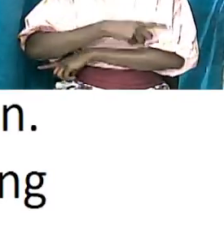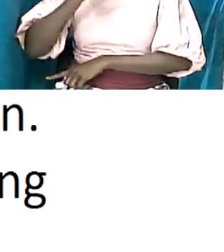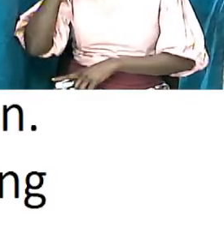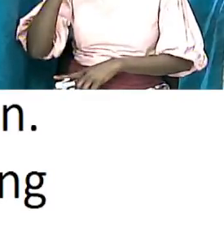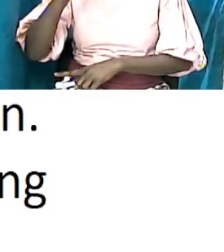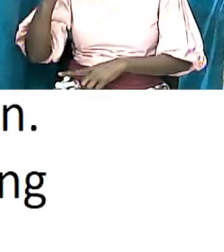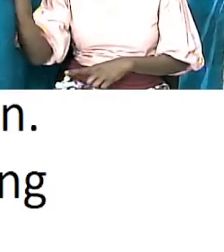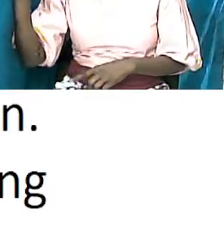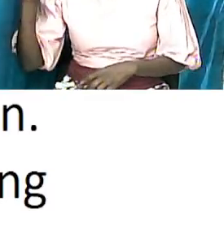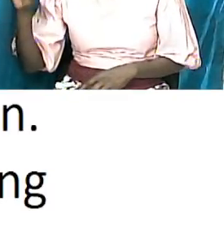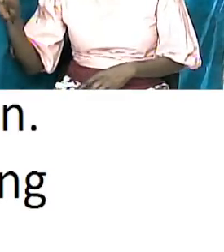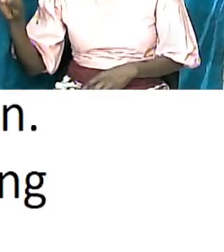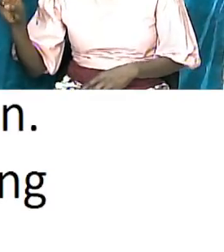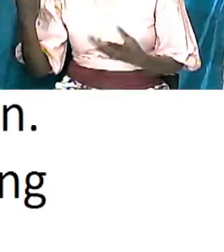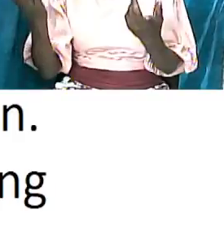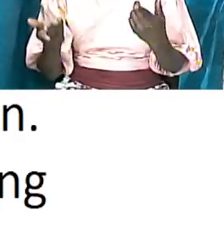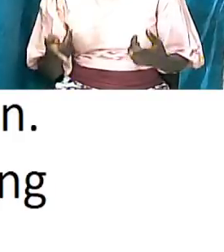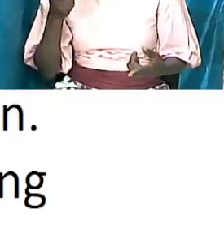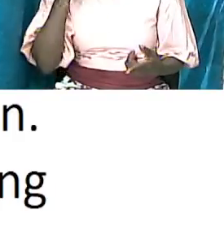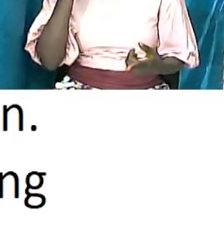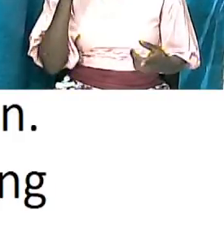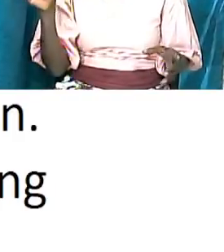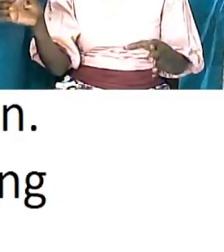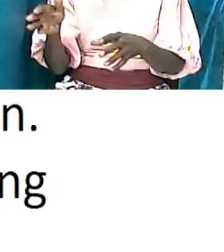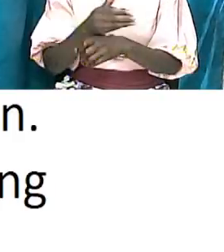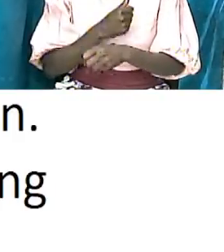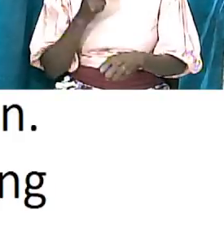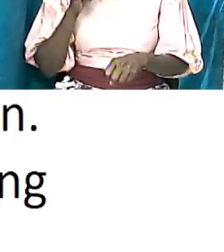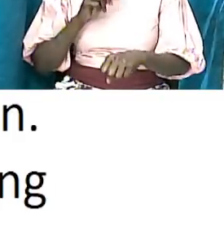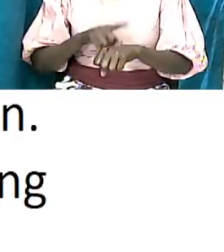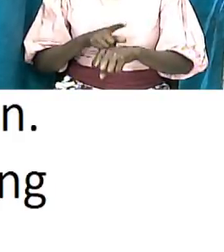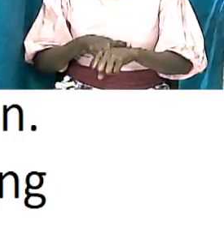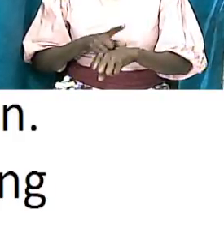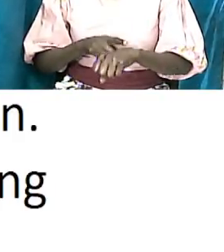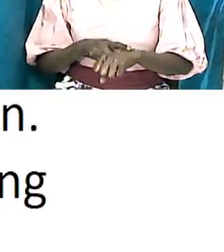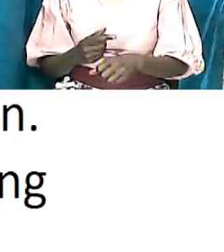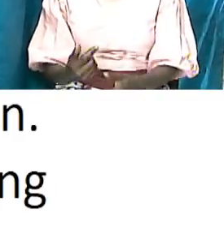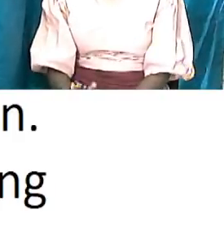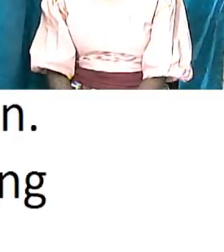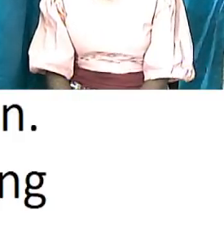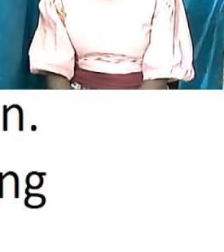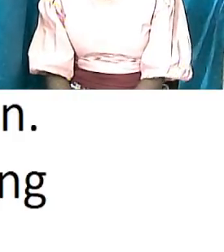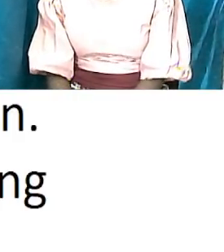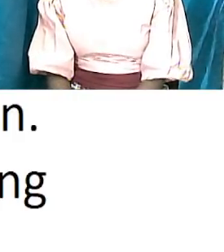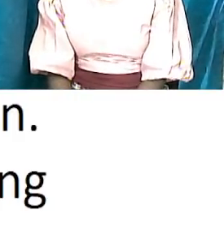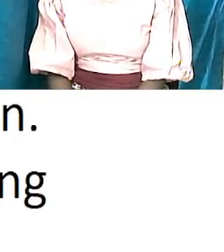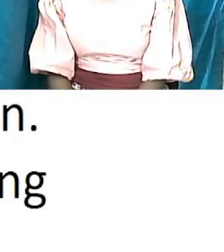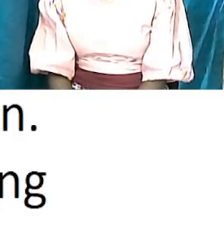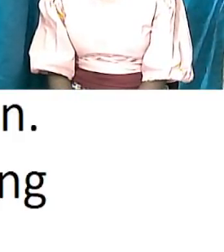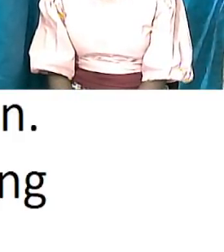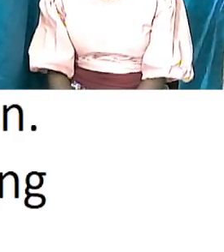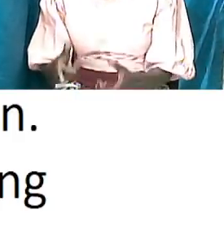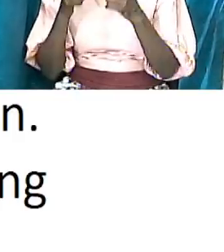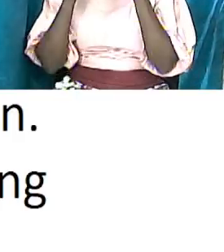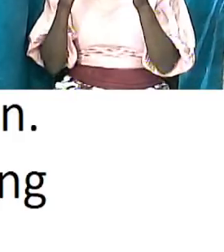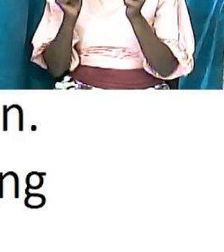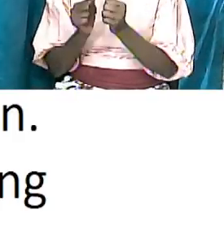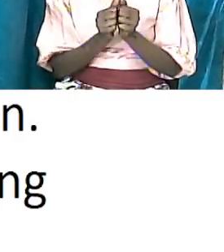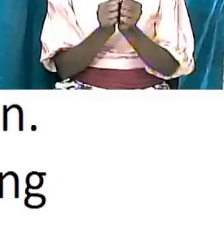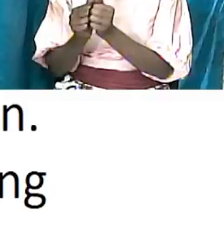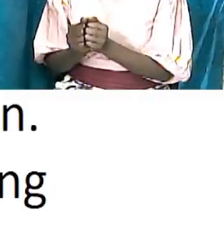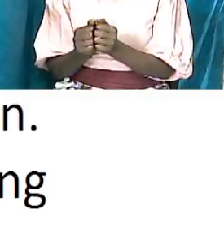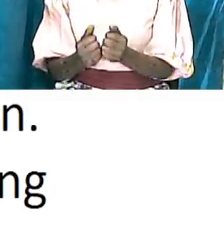us to take time out, and I want us to look together. In